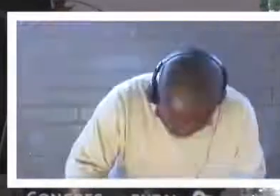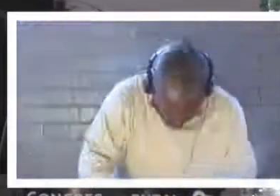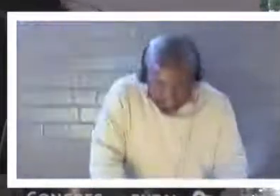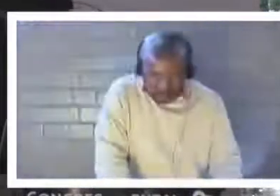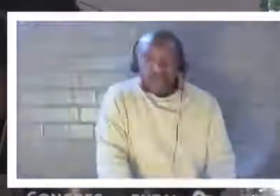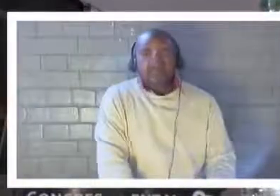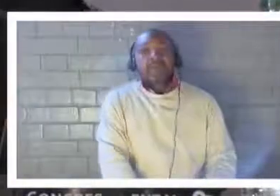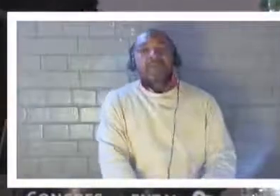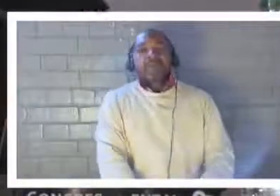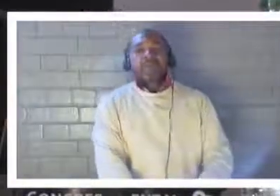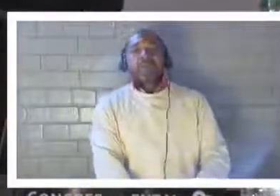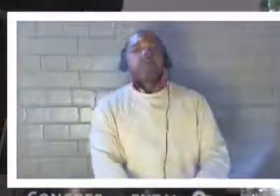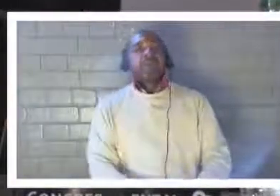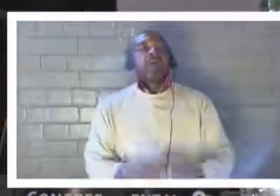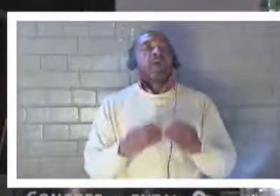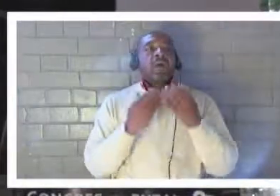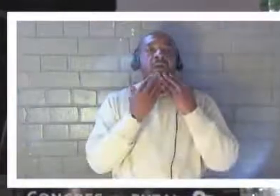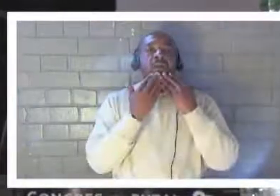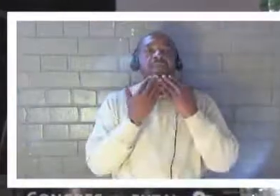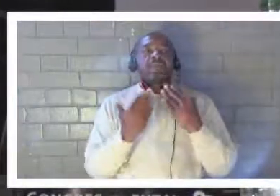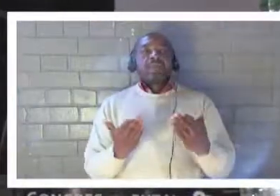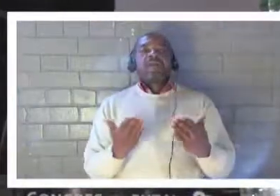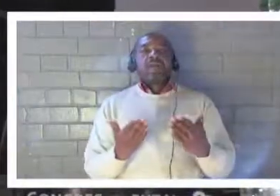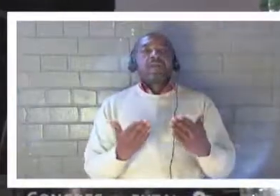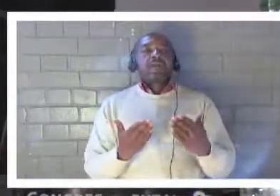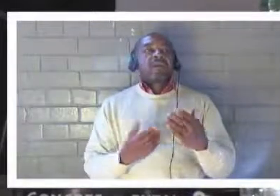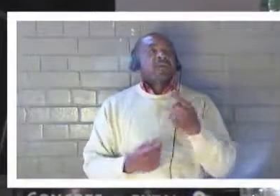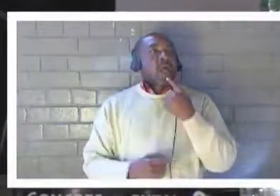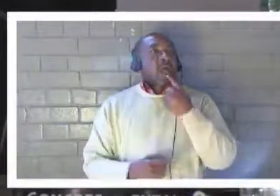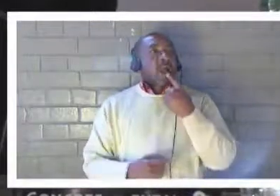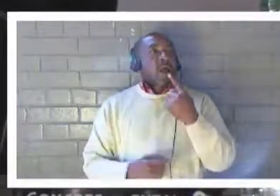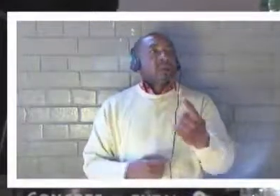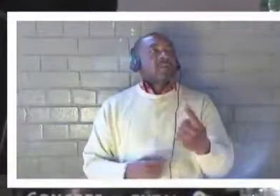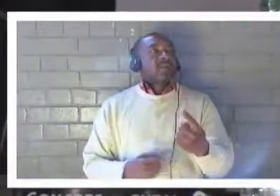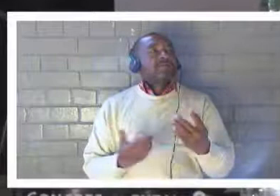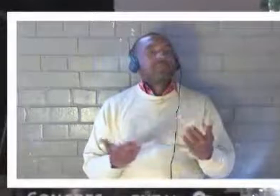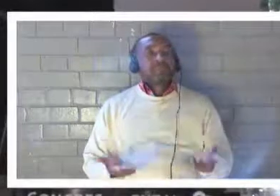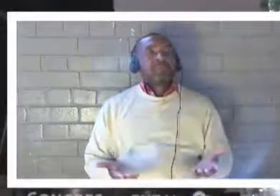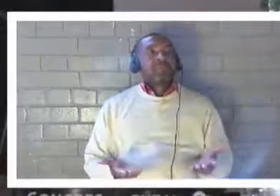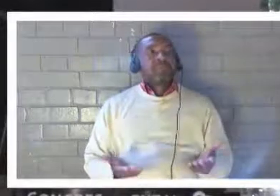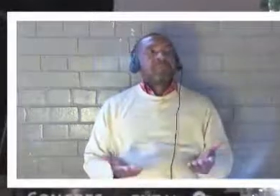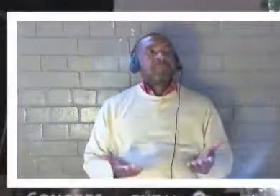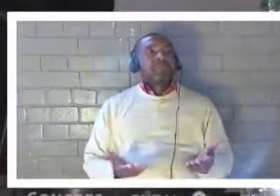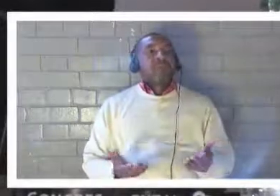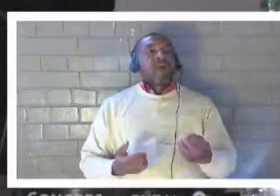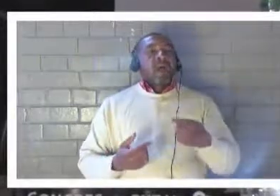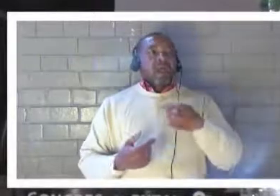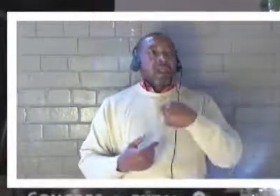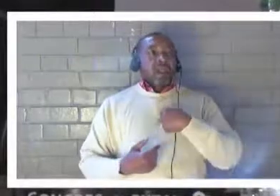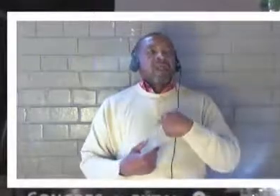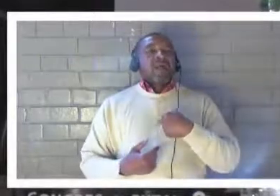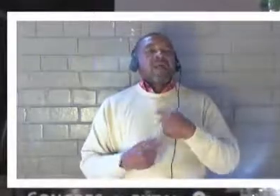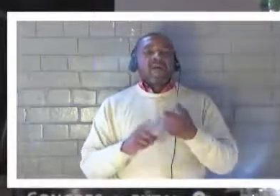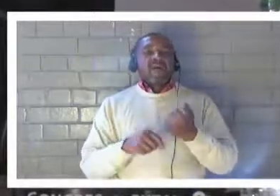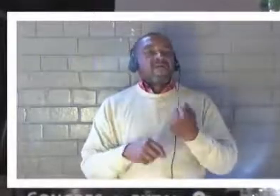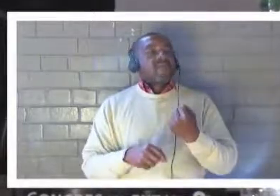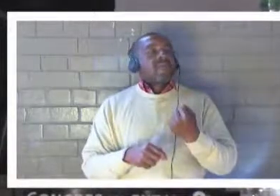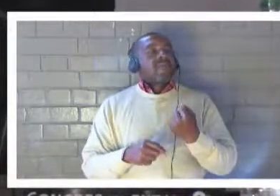Thank you. I'm Petula Malahlela. I'm from Dr. George Mukari Academic